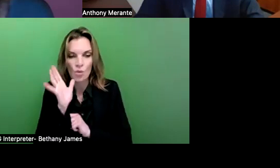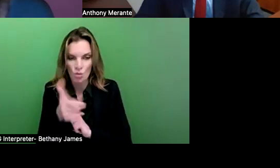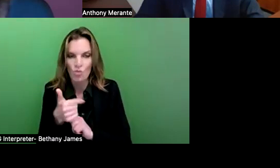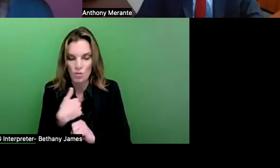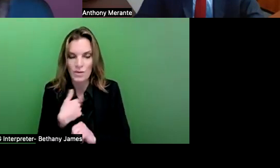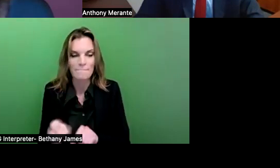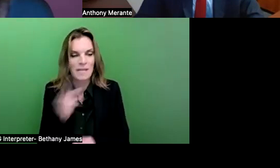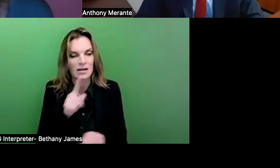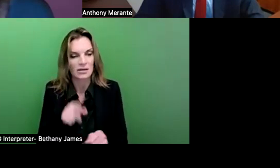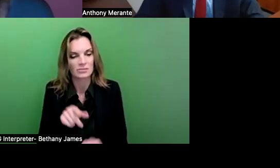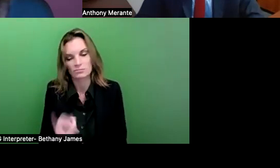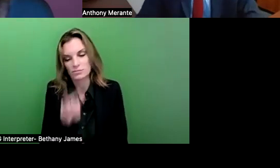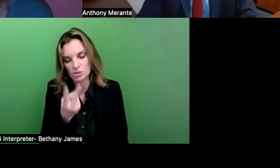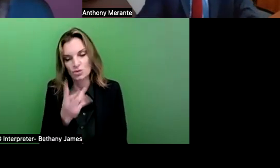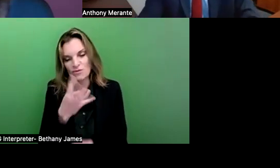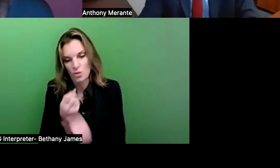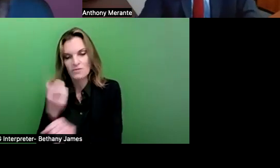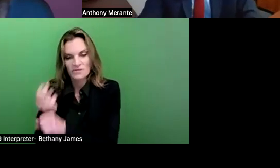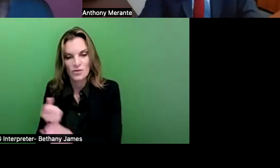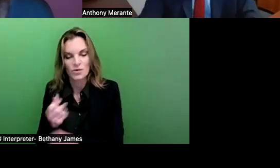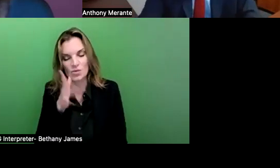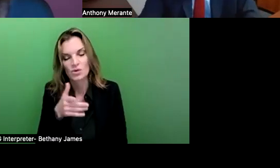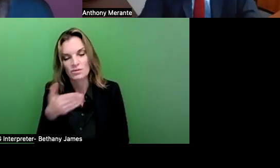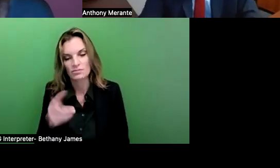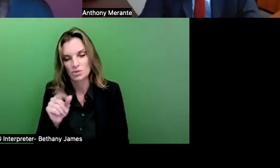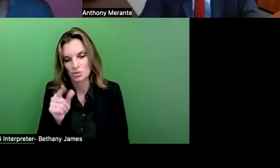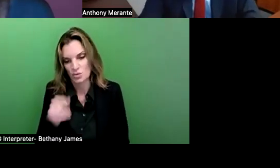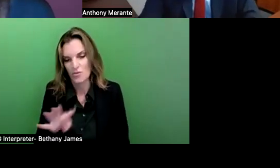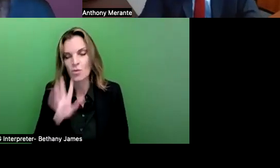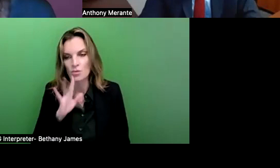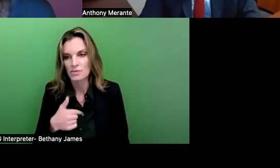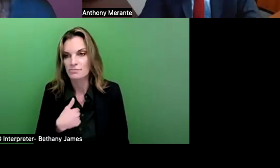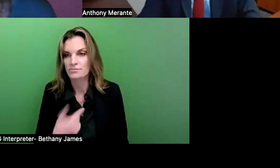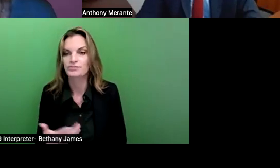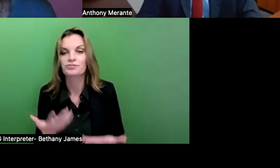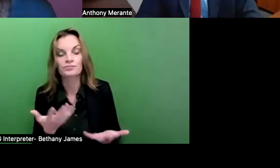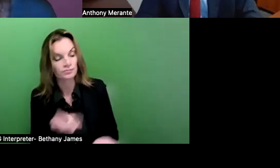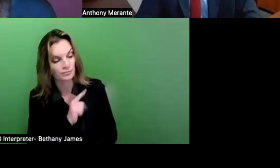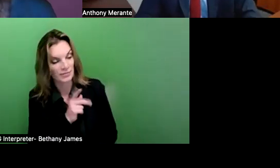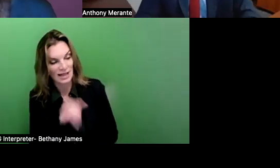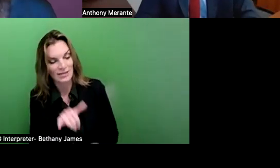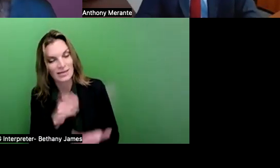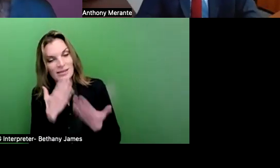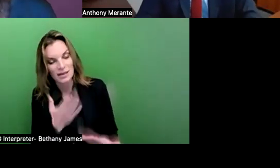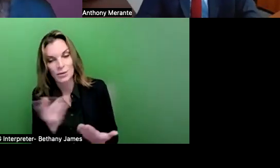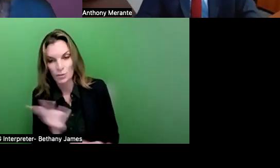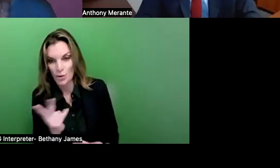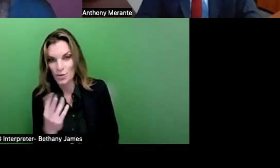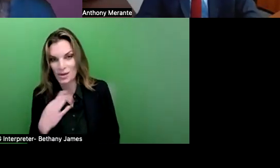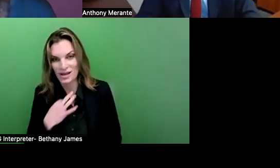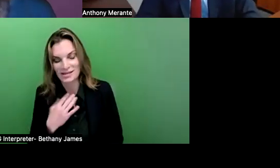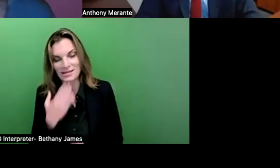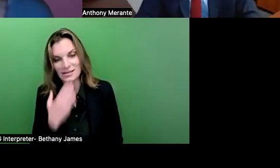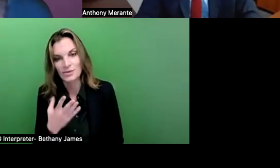back again in 2024. Thank you. Thank you. I want to thank both candidates and the